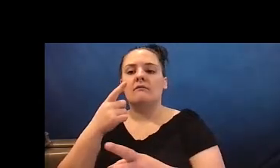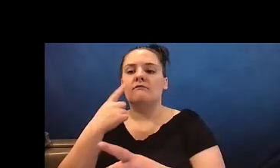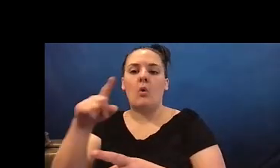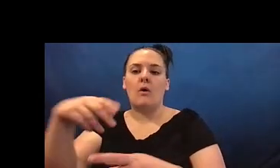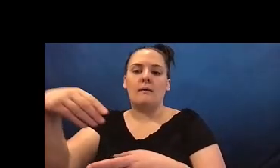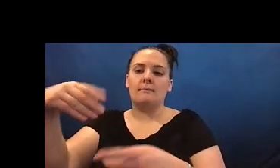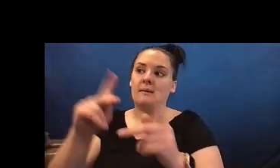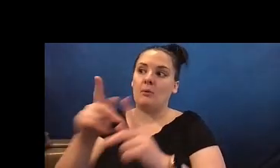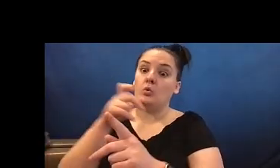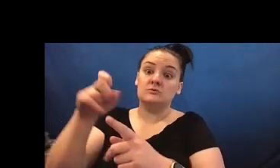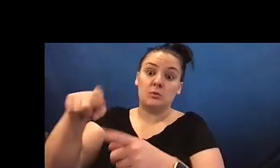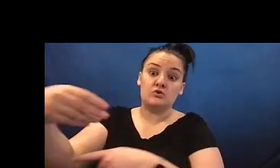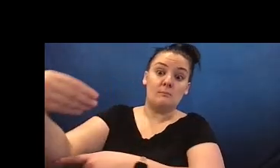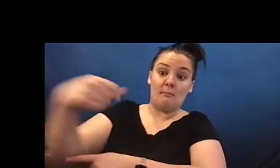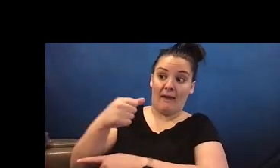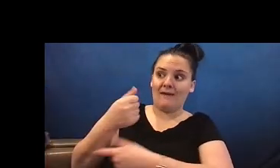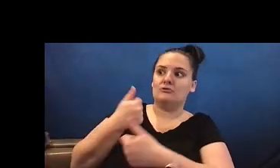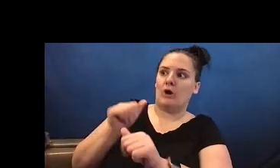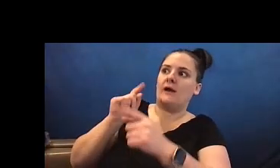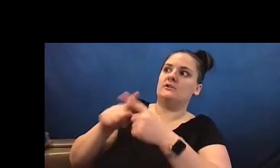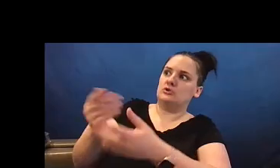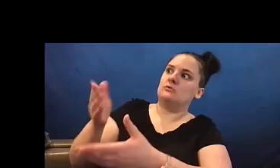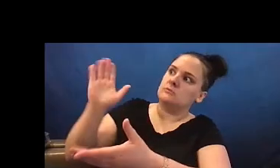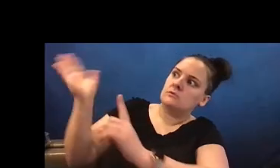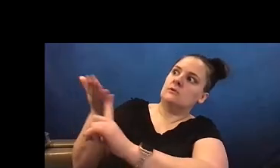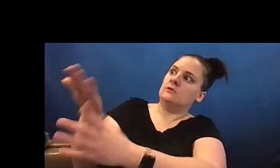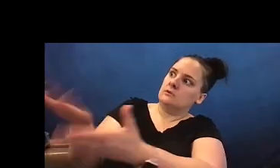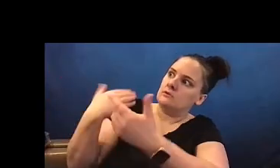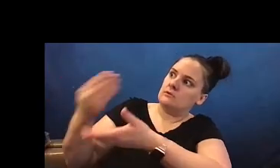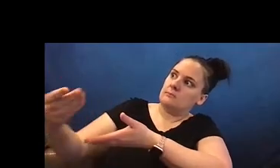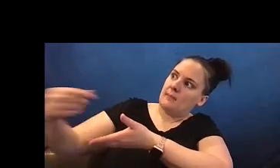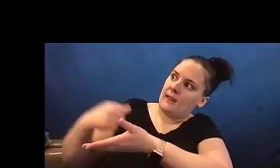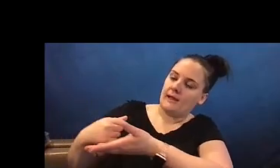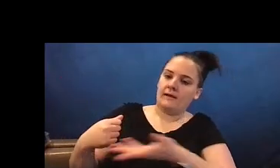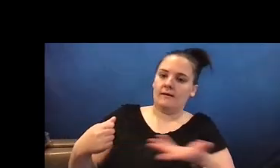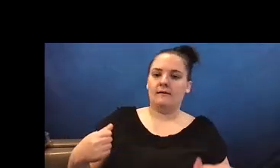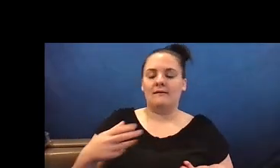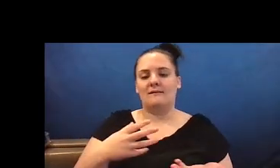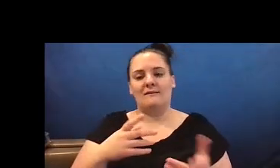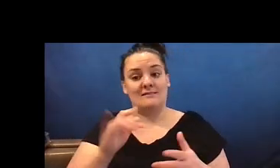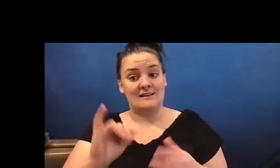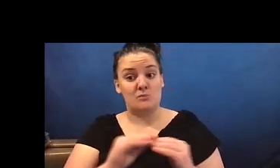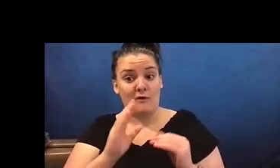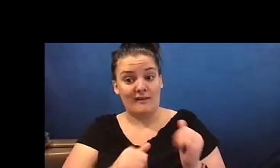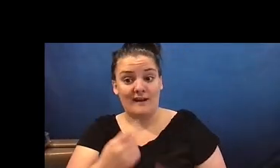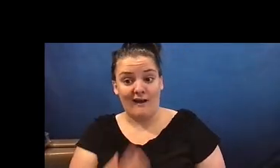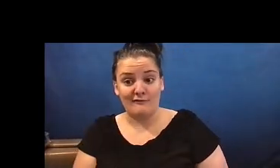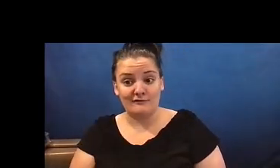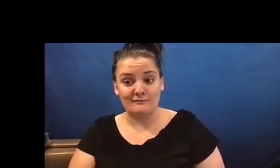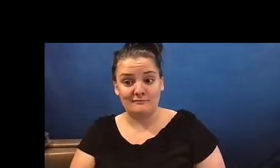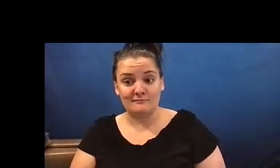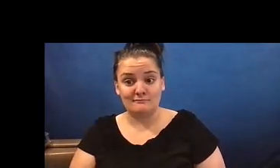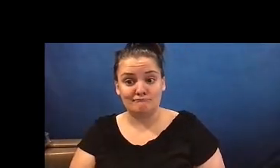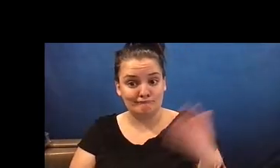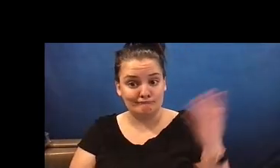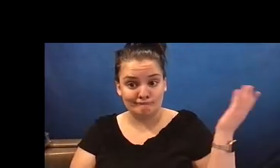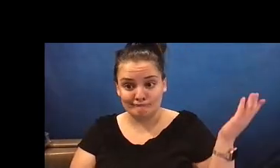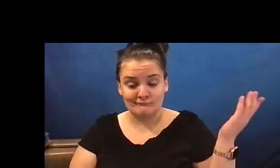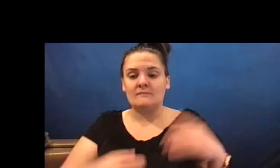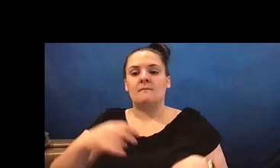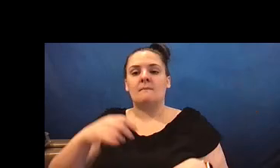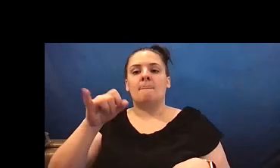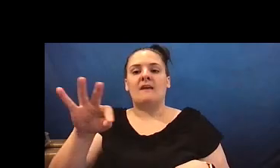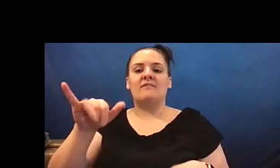meeting regulatory requirements. Far more than half. If we can get rid of the denials, the prior auths, the fact